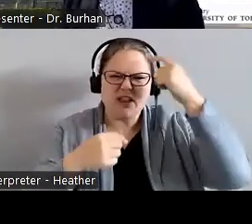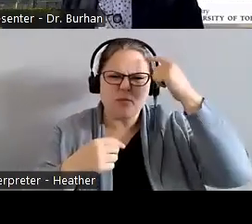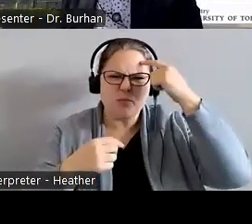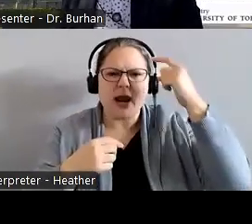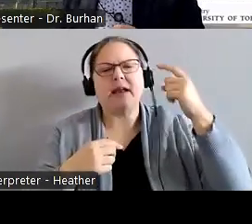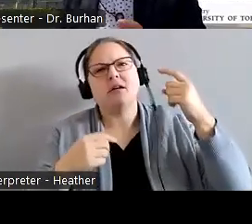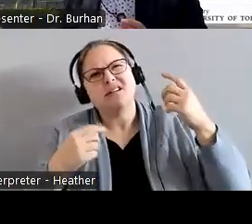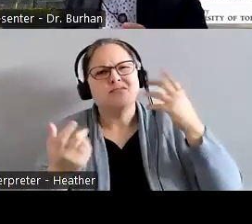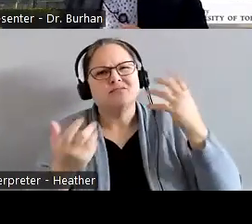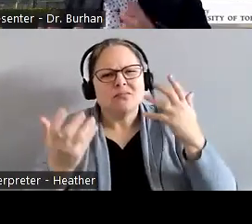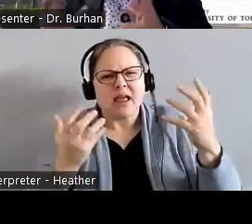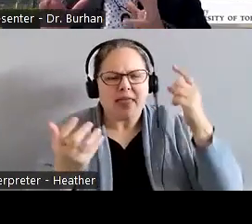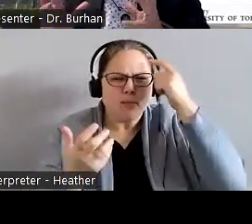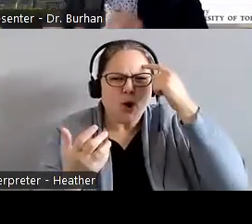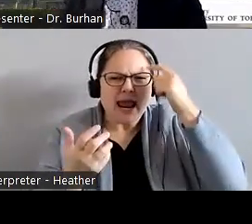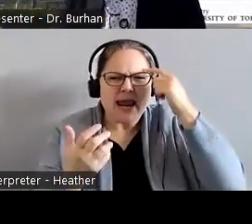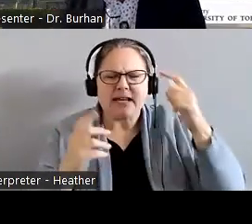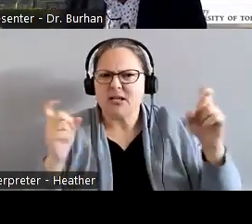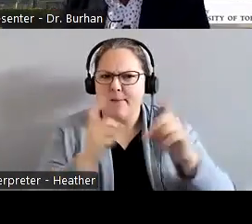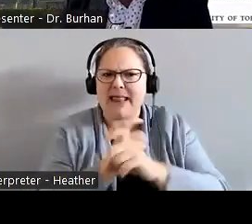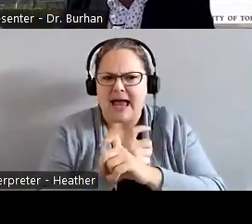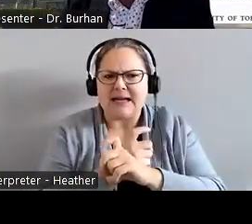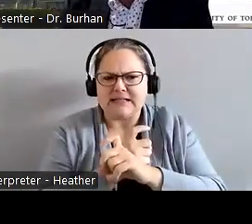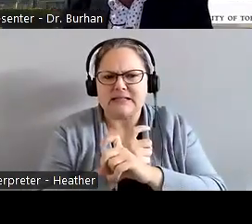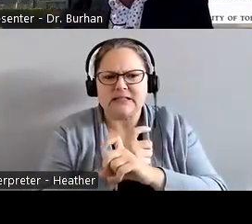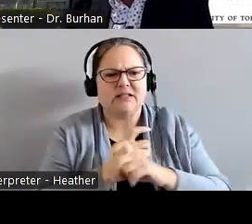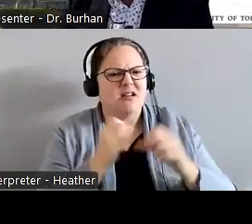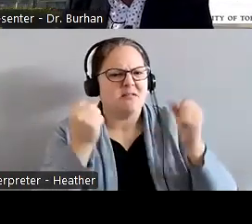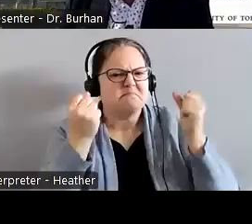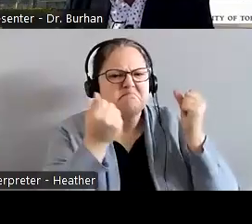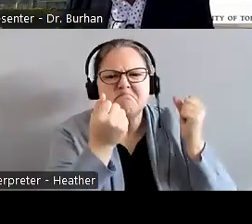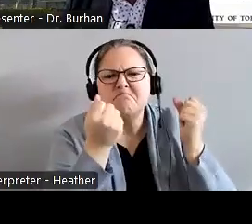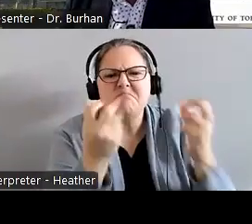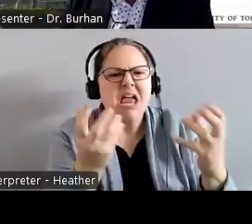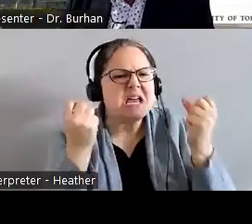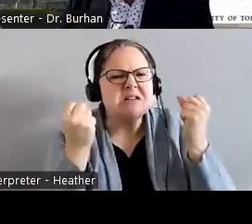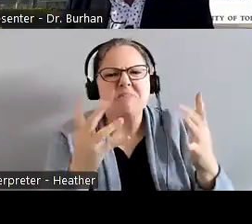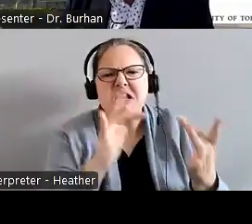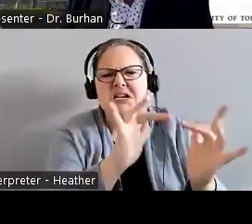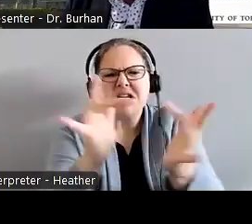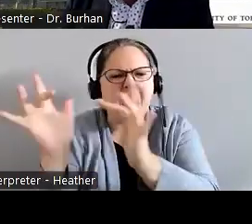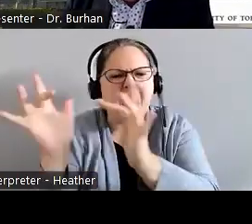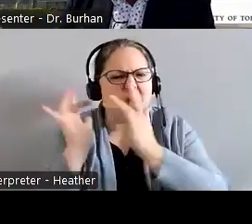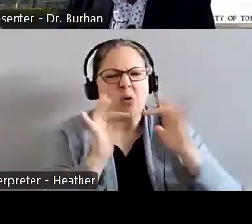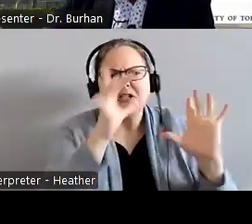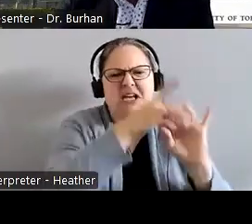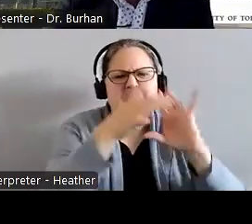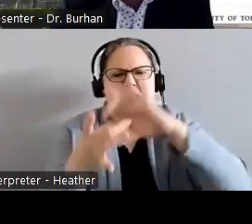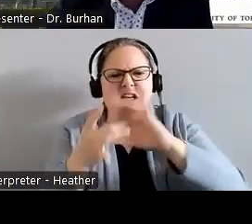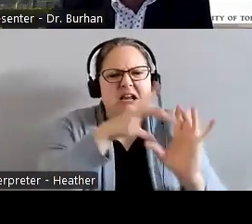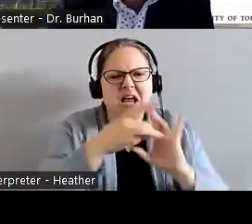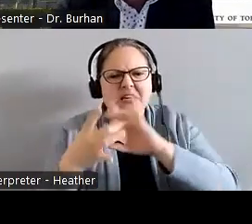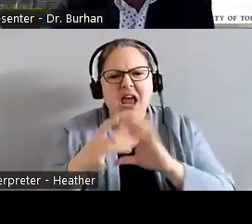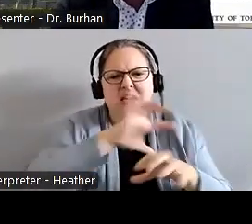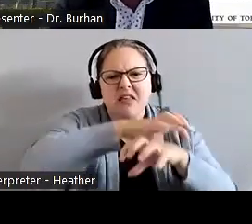an incredibly complex set of networks, billions of of connections. So this is a